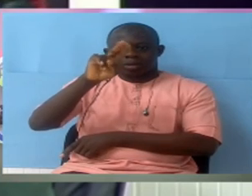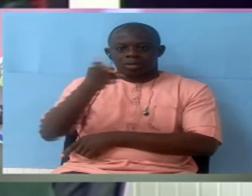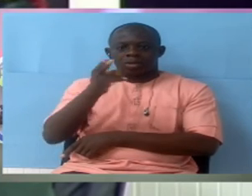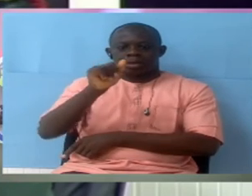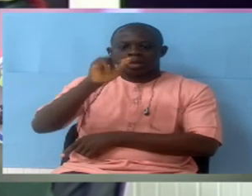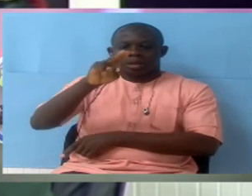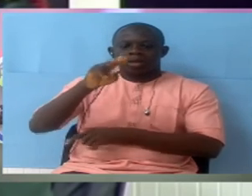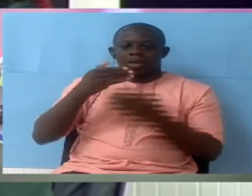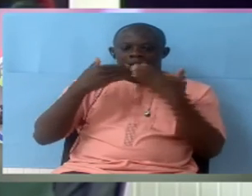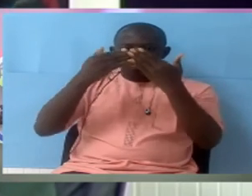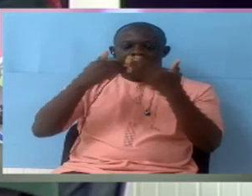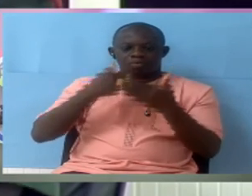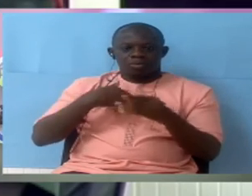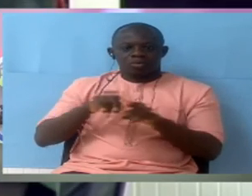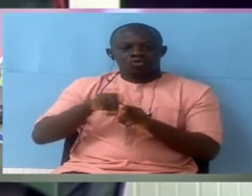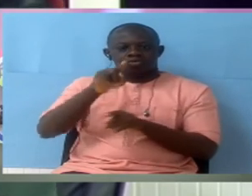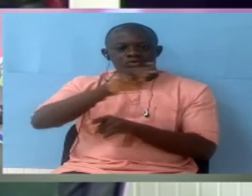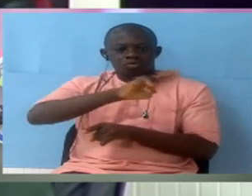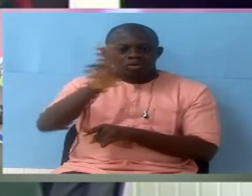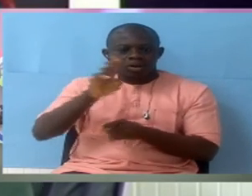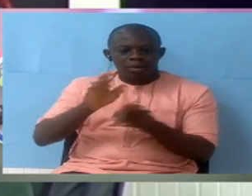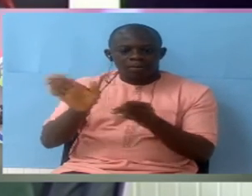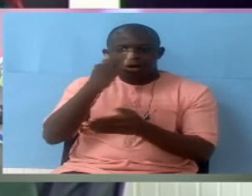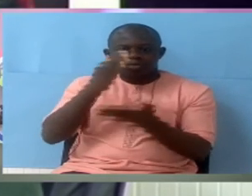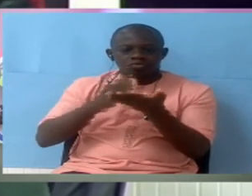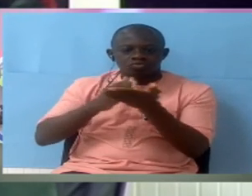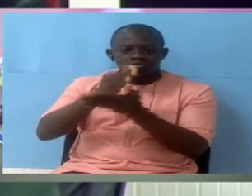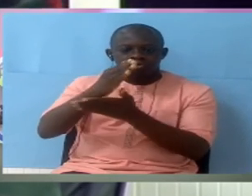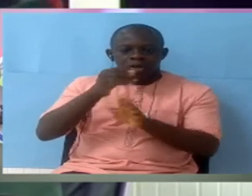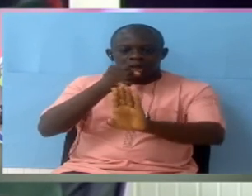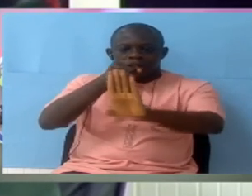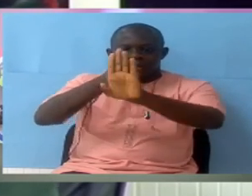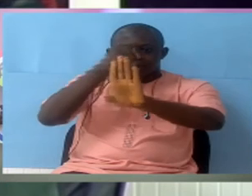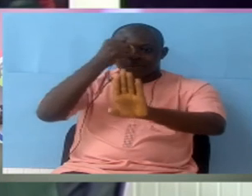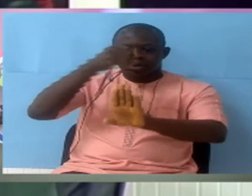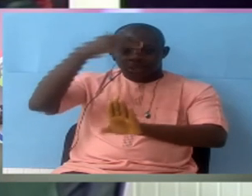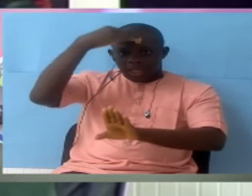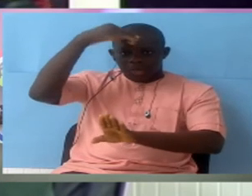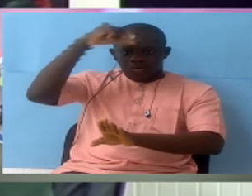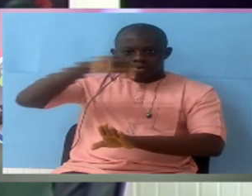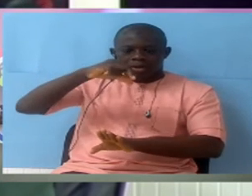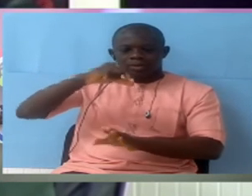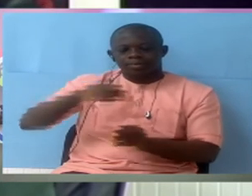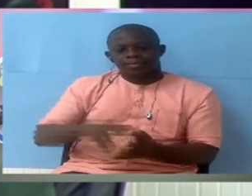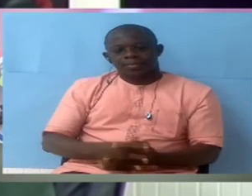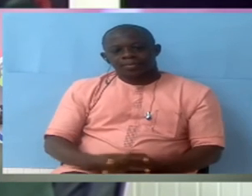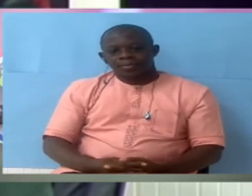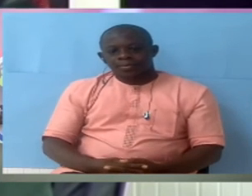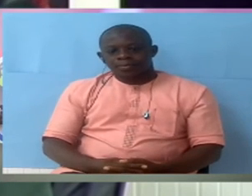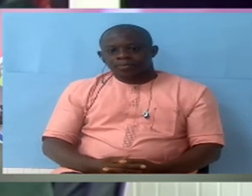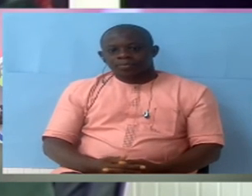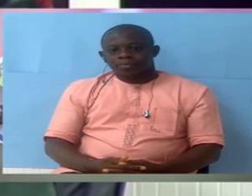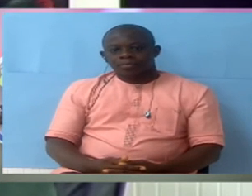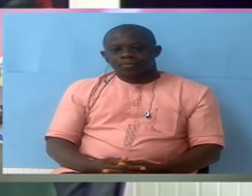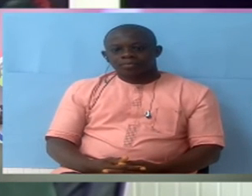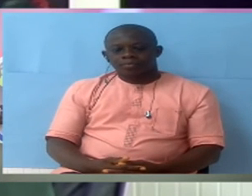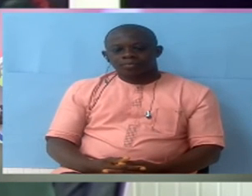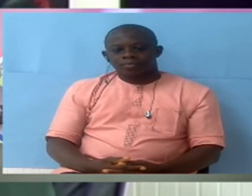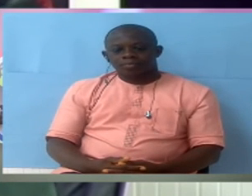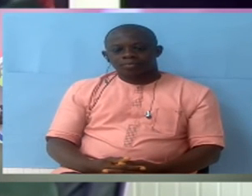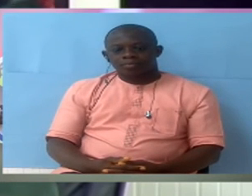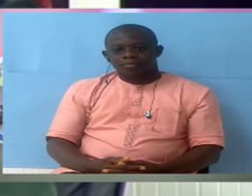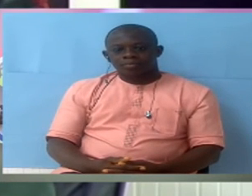pass through the defense headquarters. Sekan li ma laaj moy ndax jaaruma ci makkane yi nga xamne ñoo saytu